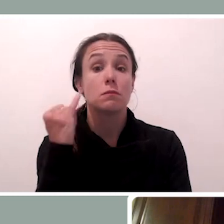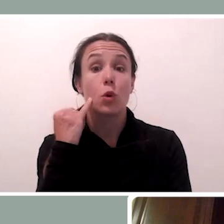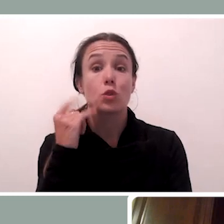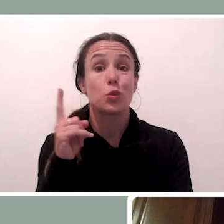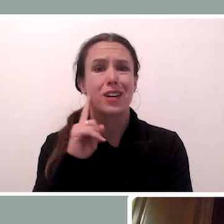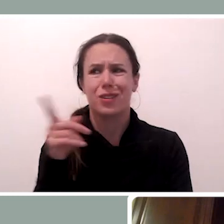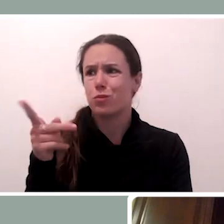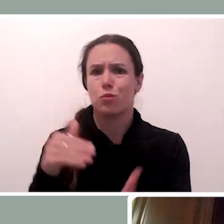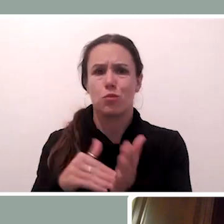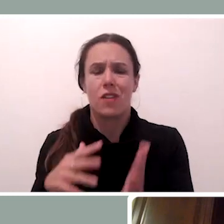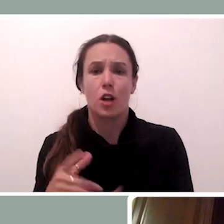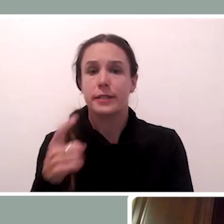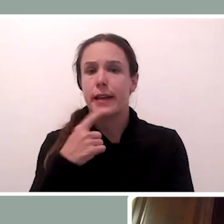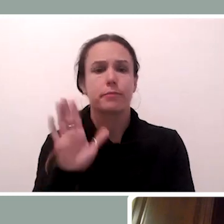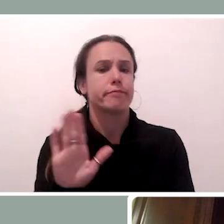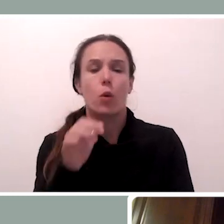that, they will not give